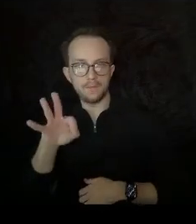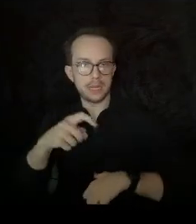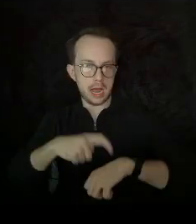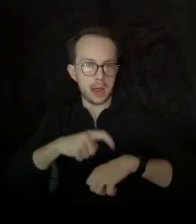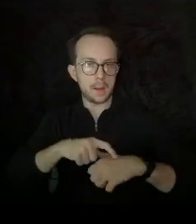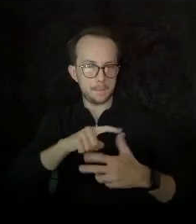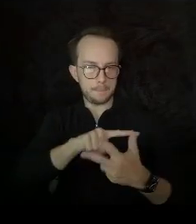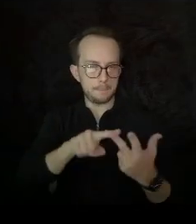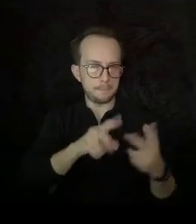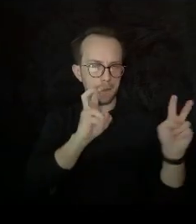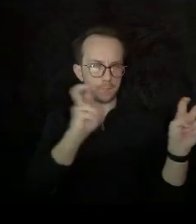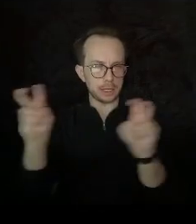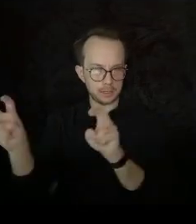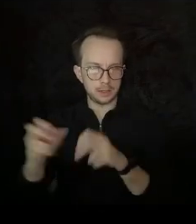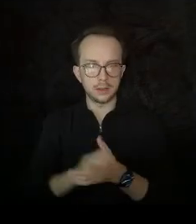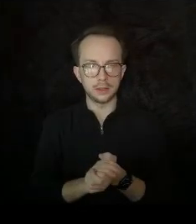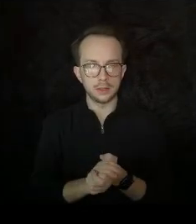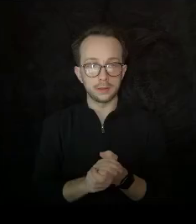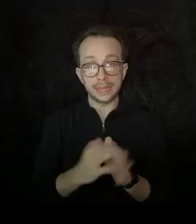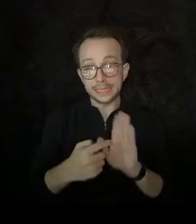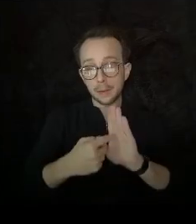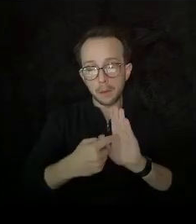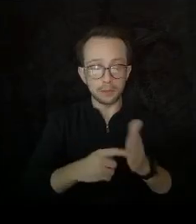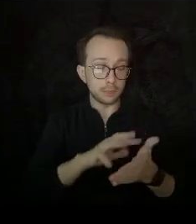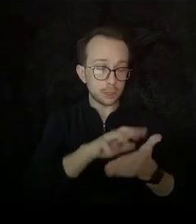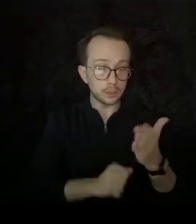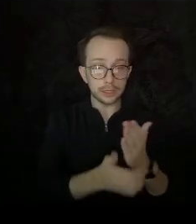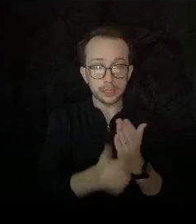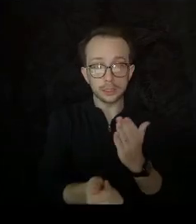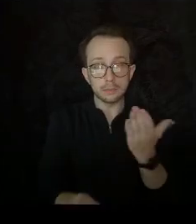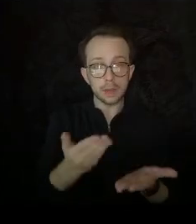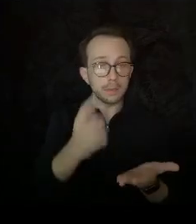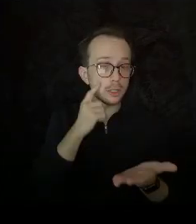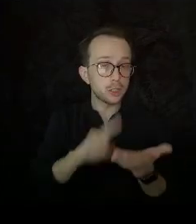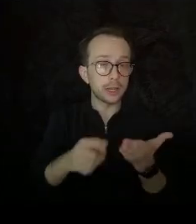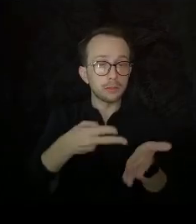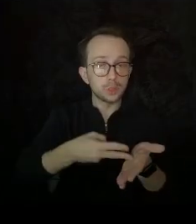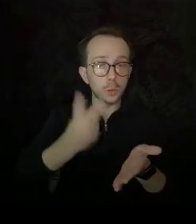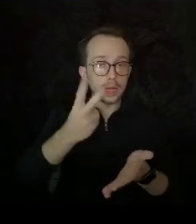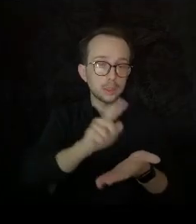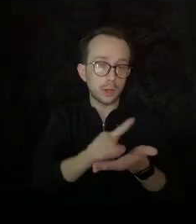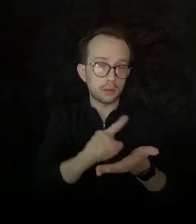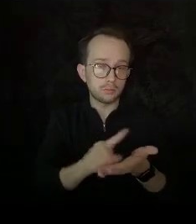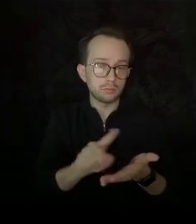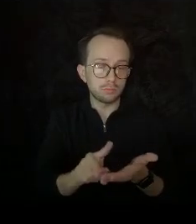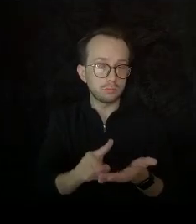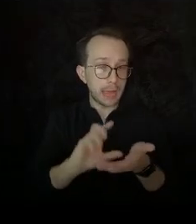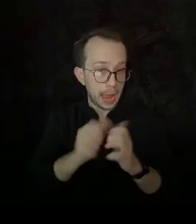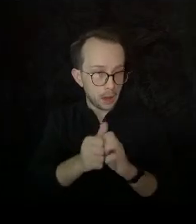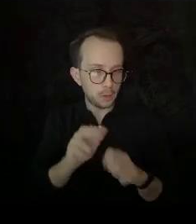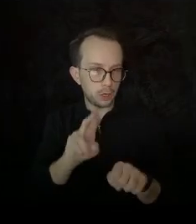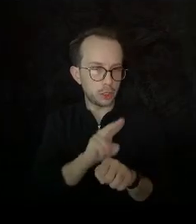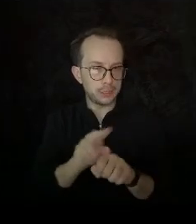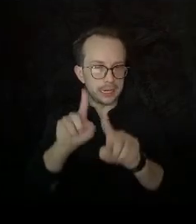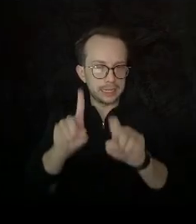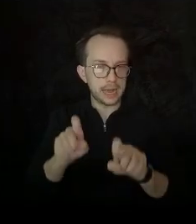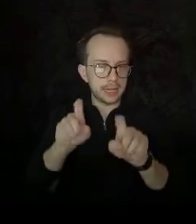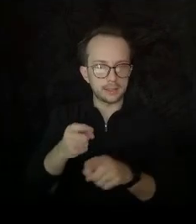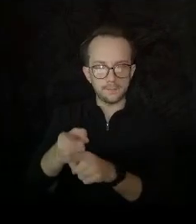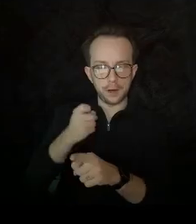example, subtraction skills might be checked twice a week using a test made by the teacher.